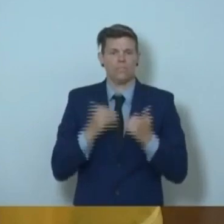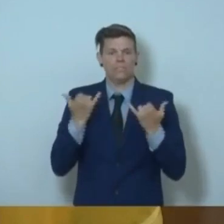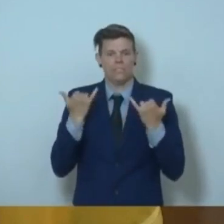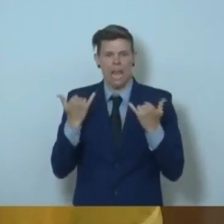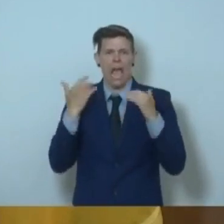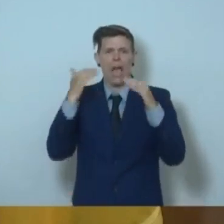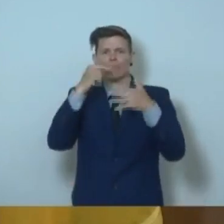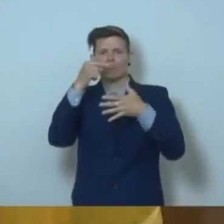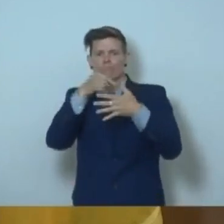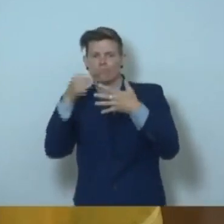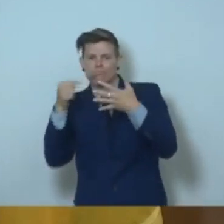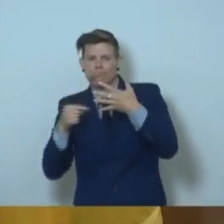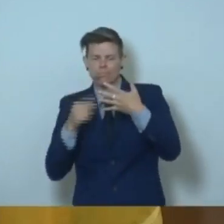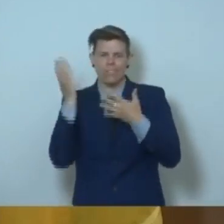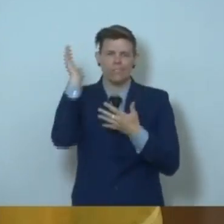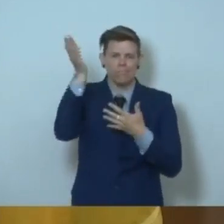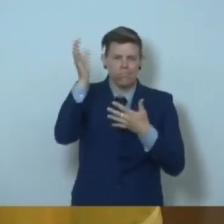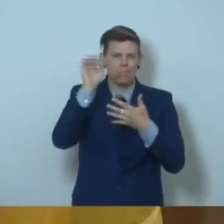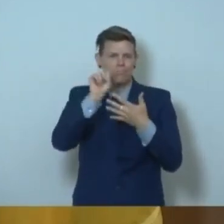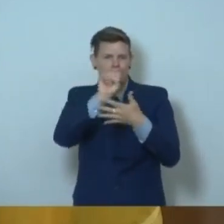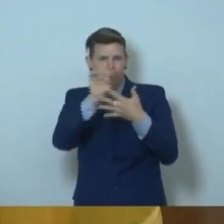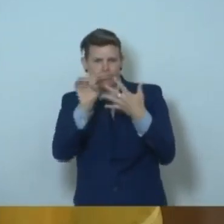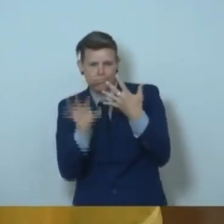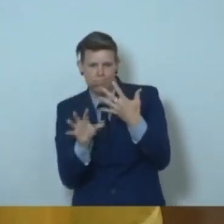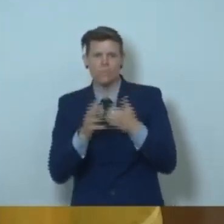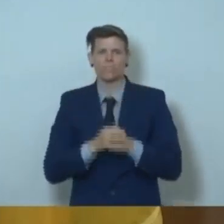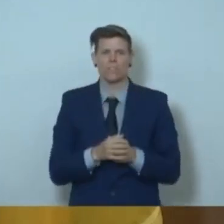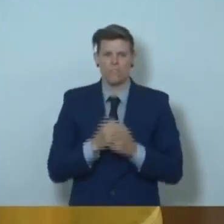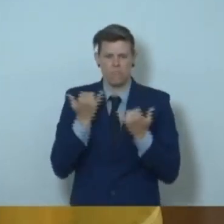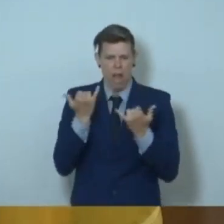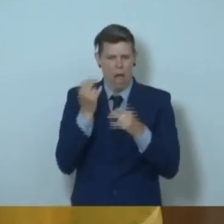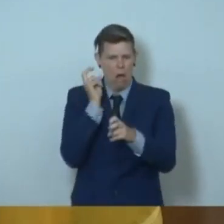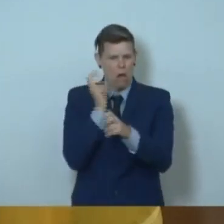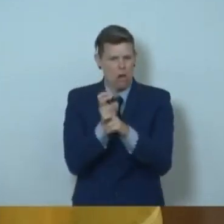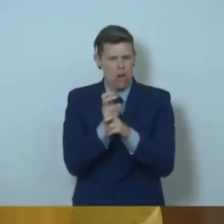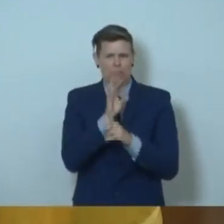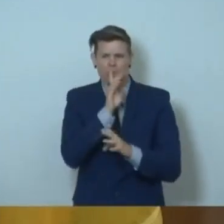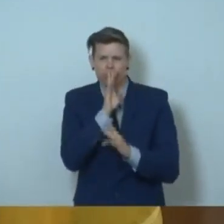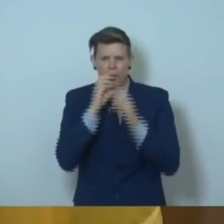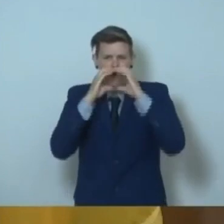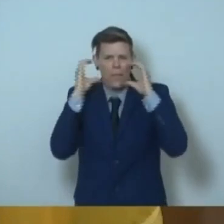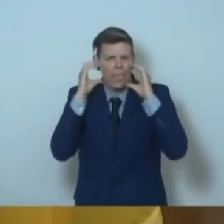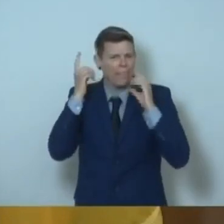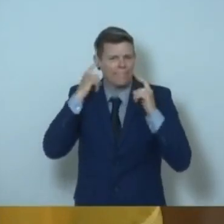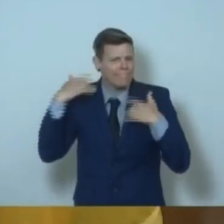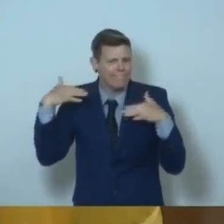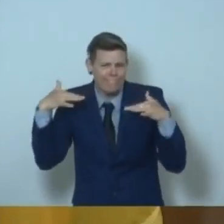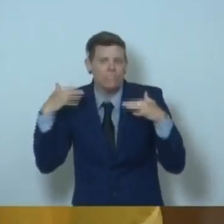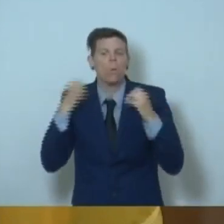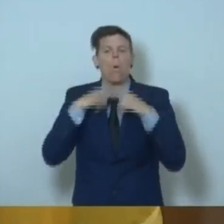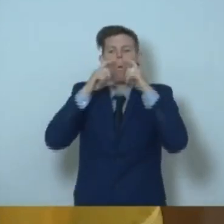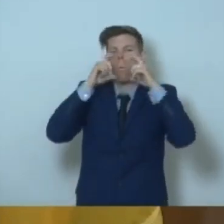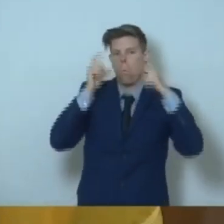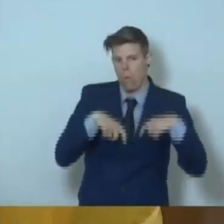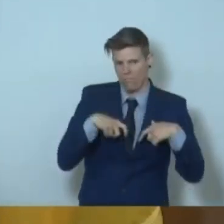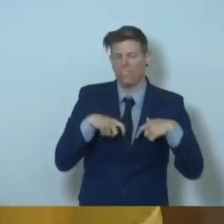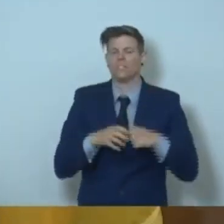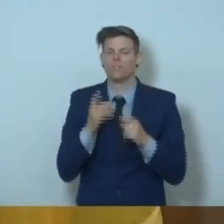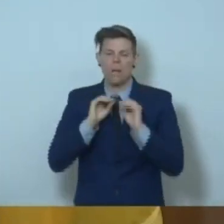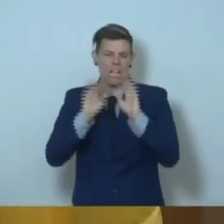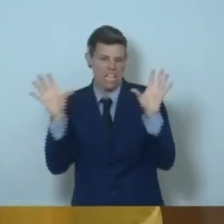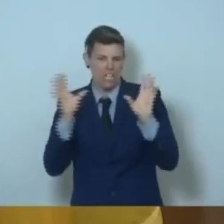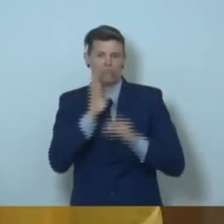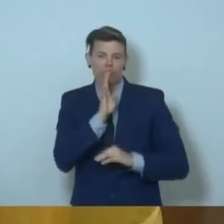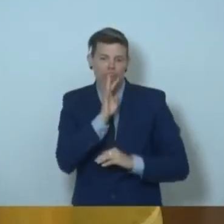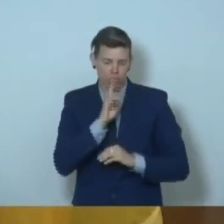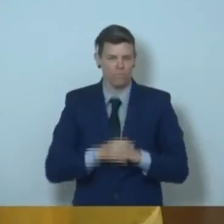these press conferences, it's very hard to hear us because you are muffled with a homemade mask. So what we do is we